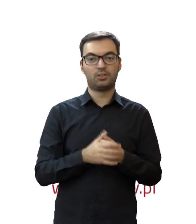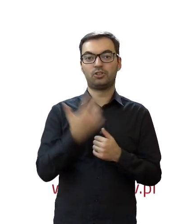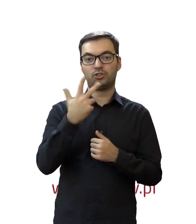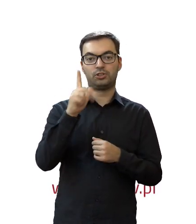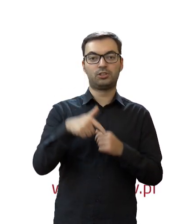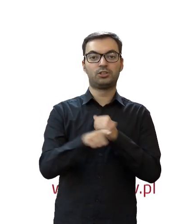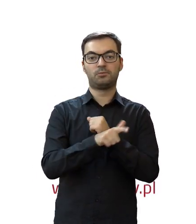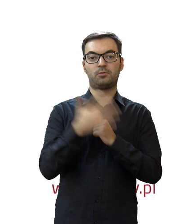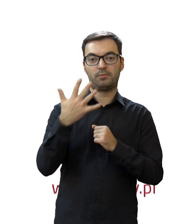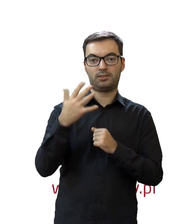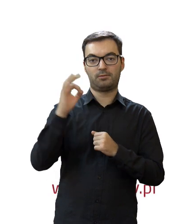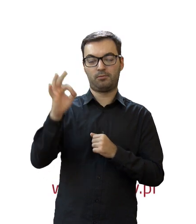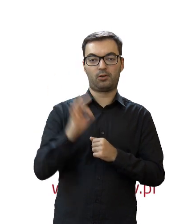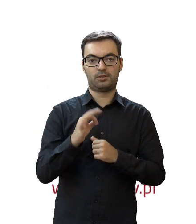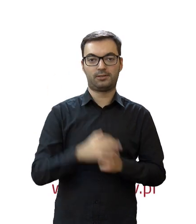3,75%.